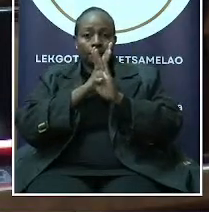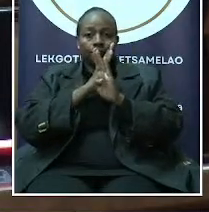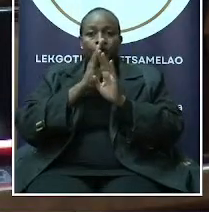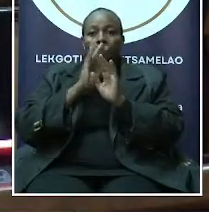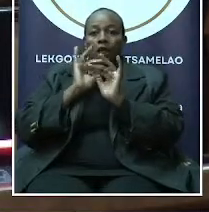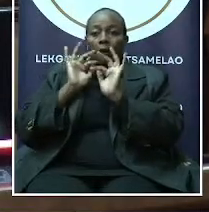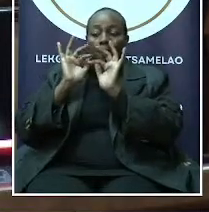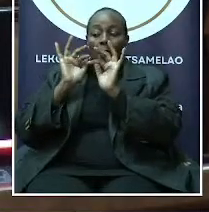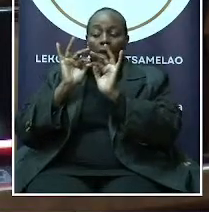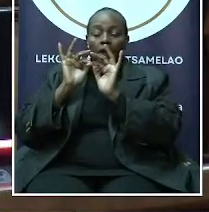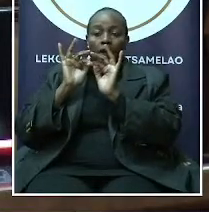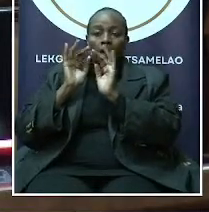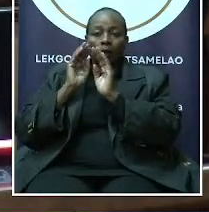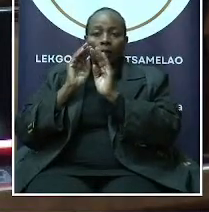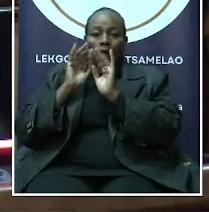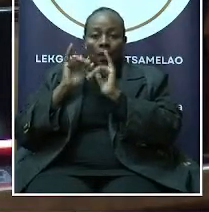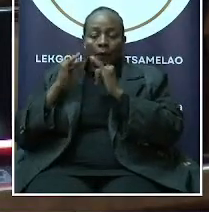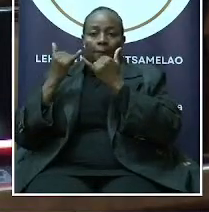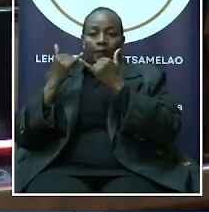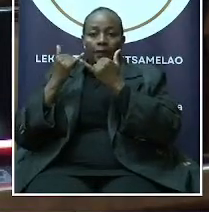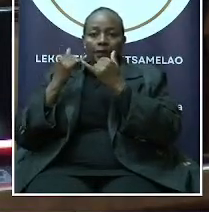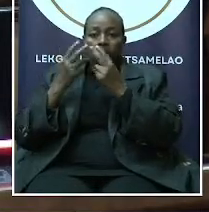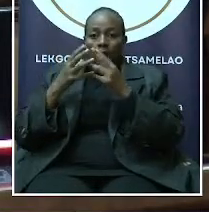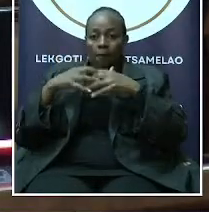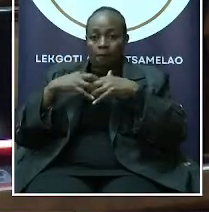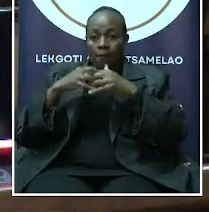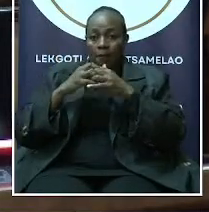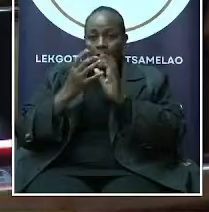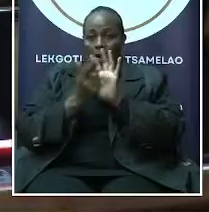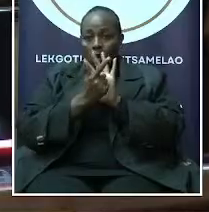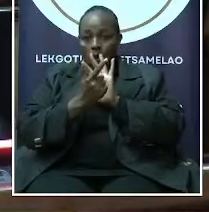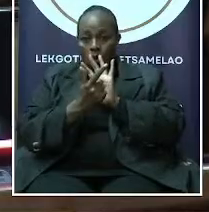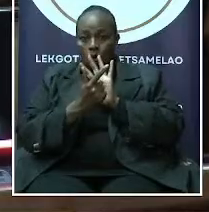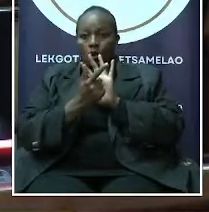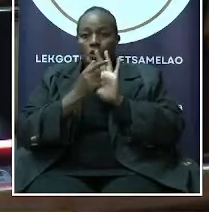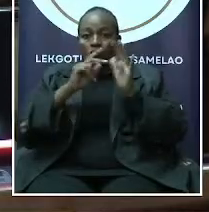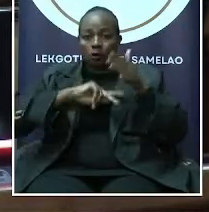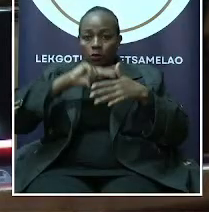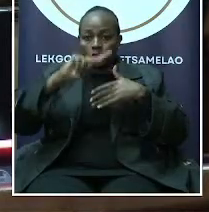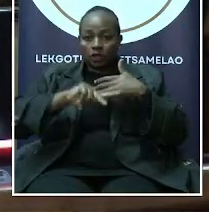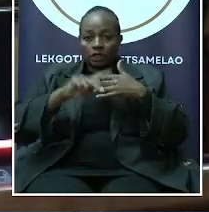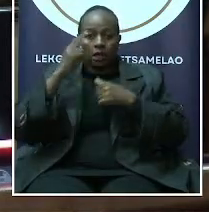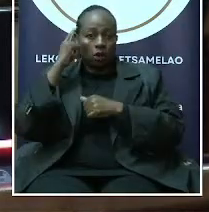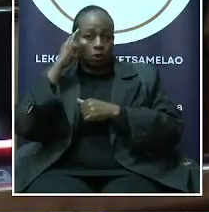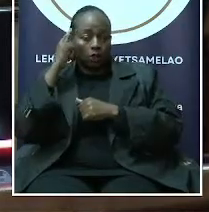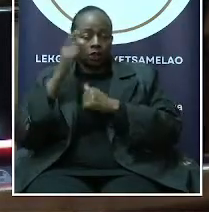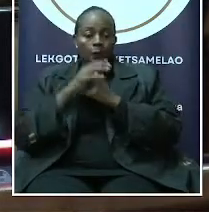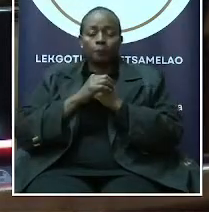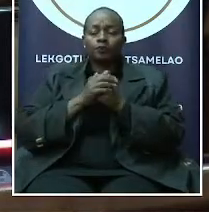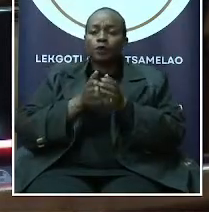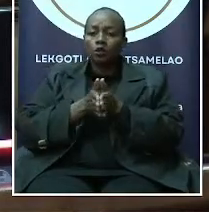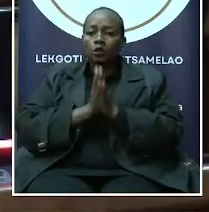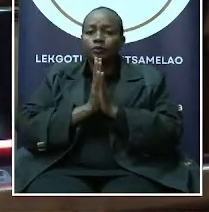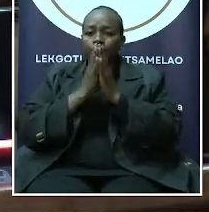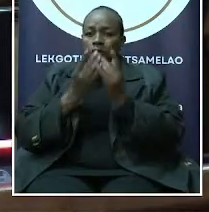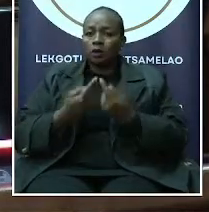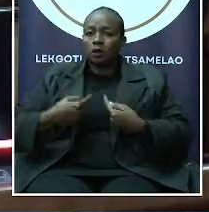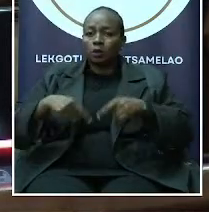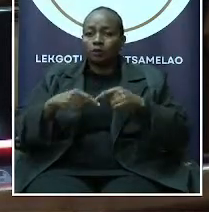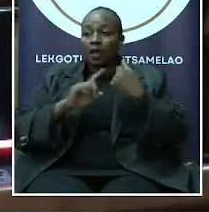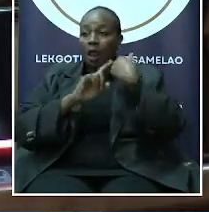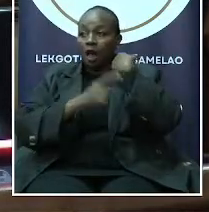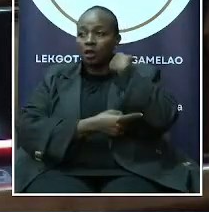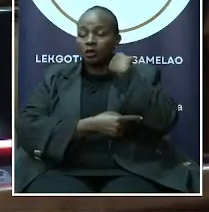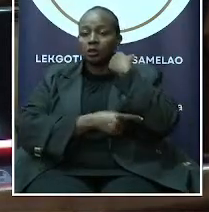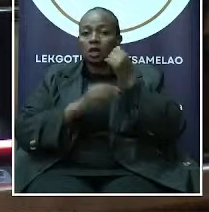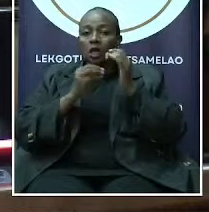that regulates new laws for this motion that will be brought forward. So we urge, in conclusion, for